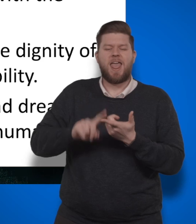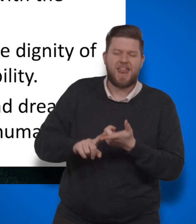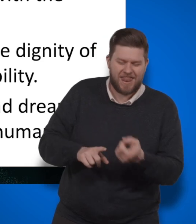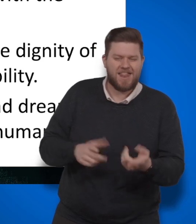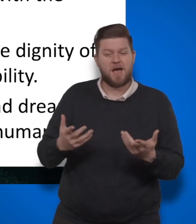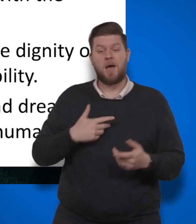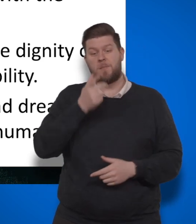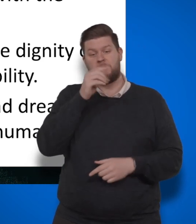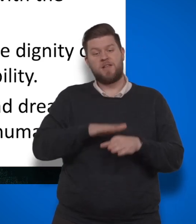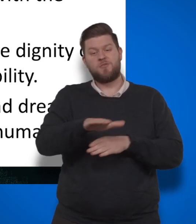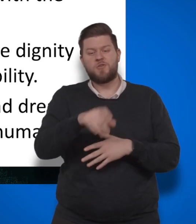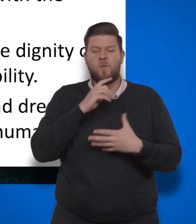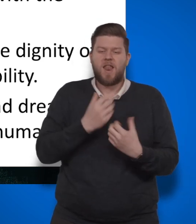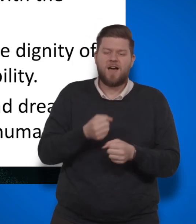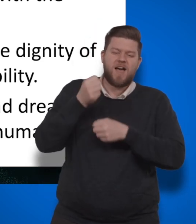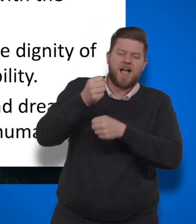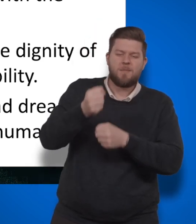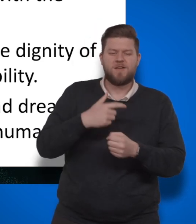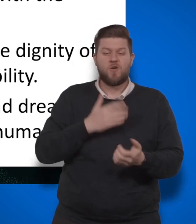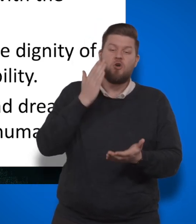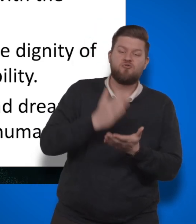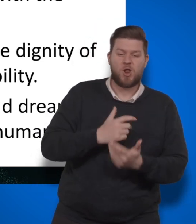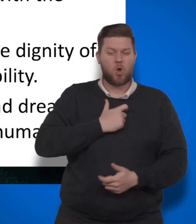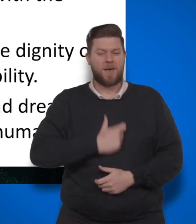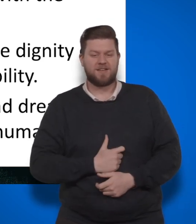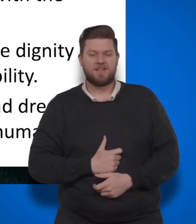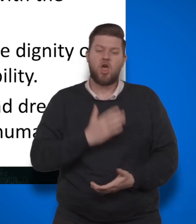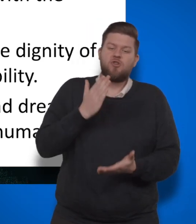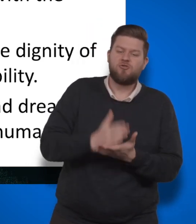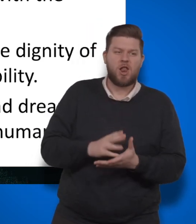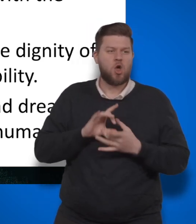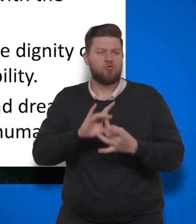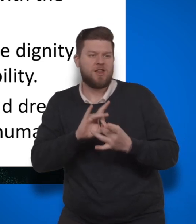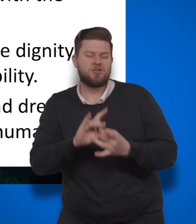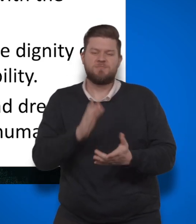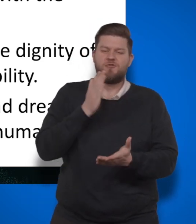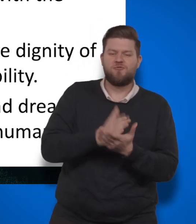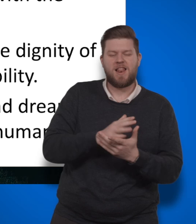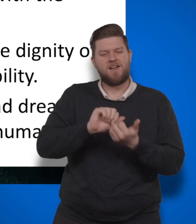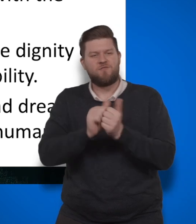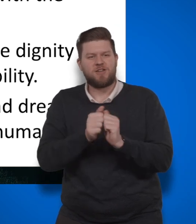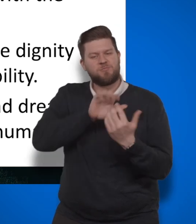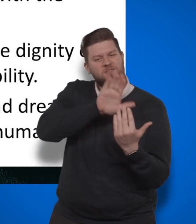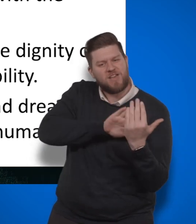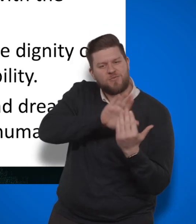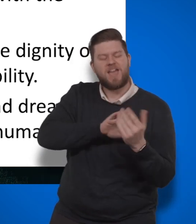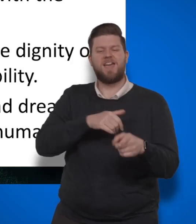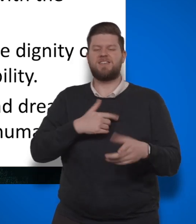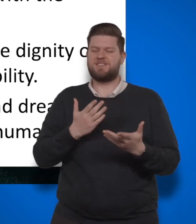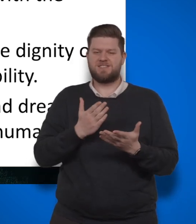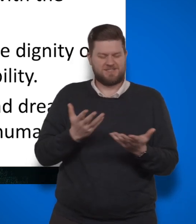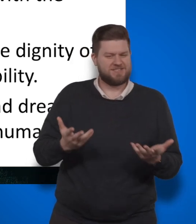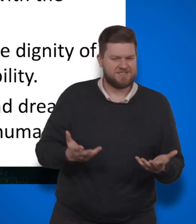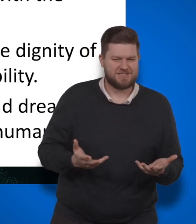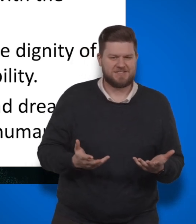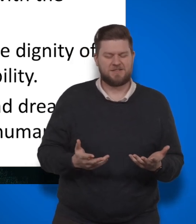humanity, real relationships, real in-person, face-to-face friendships, real community. There's a lot more could be said about this. I'm